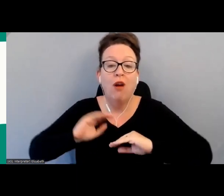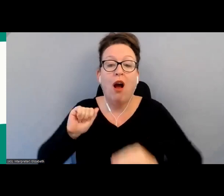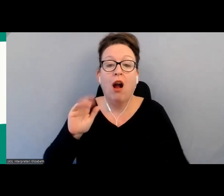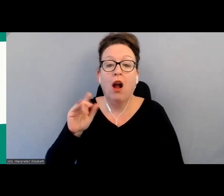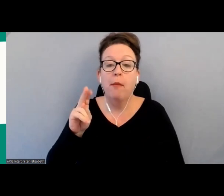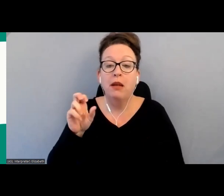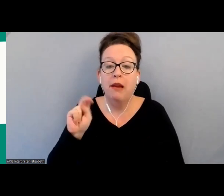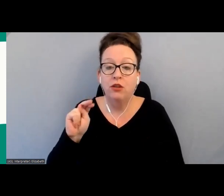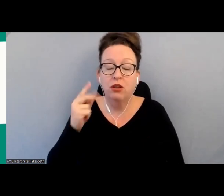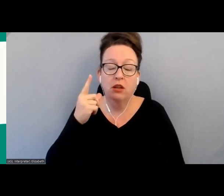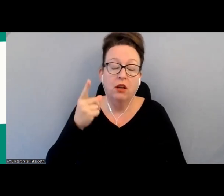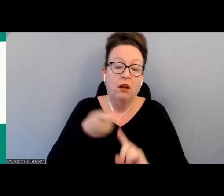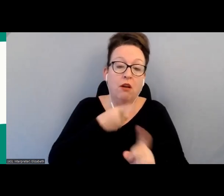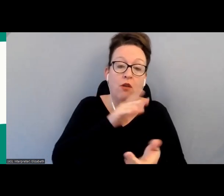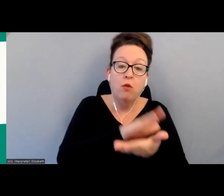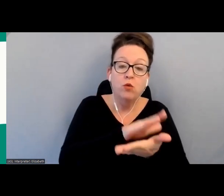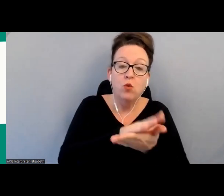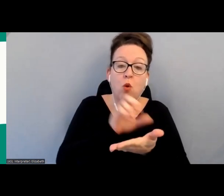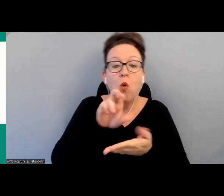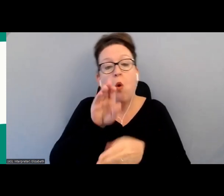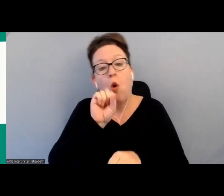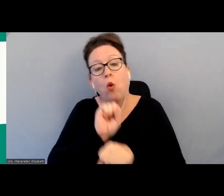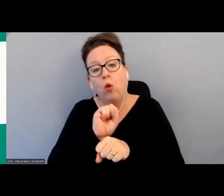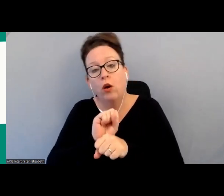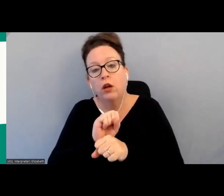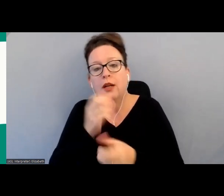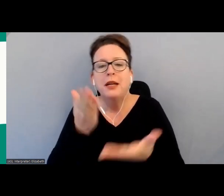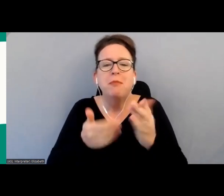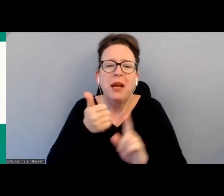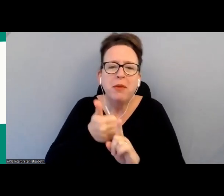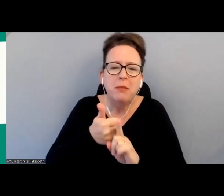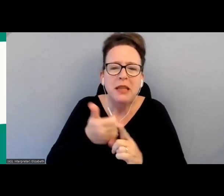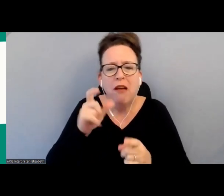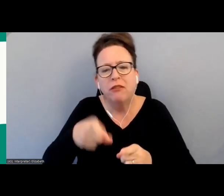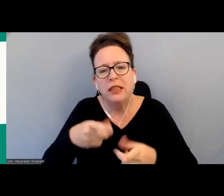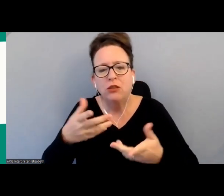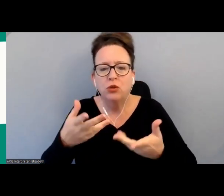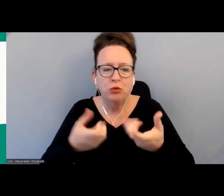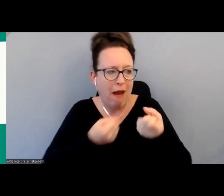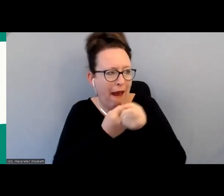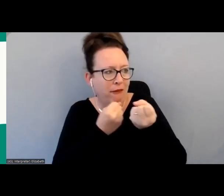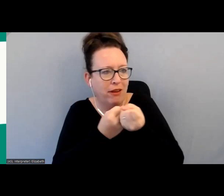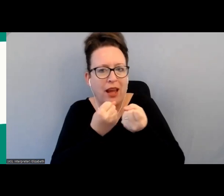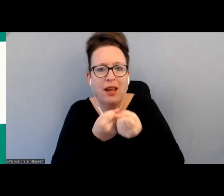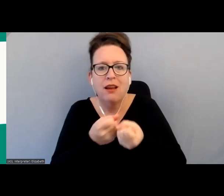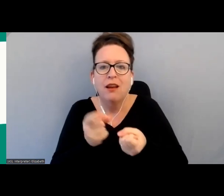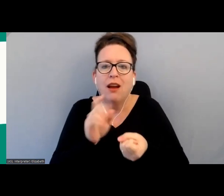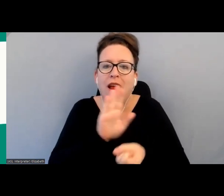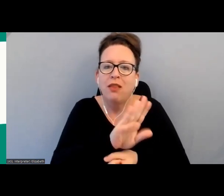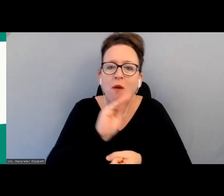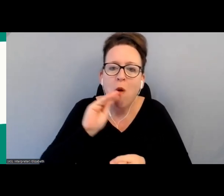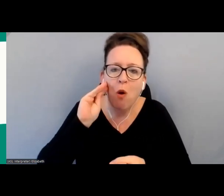work, or they may need to be advocating at home for a different,